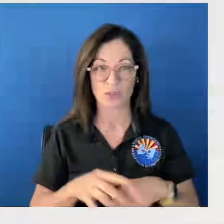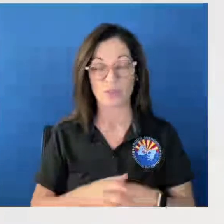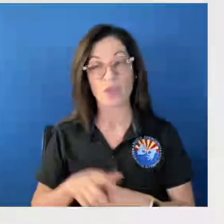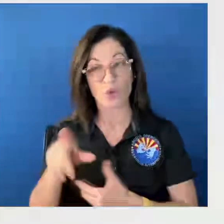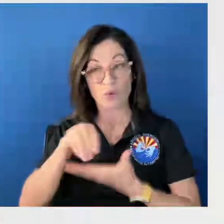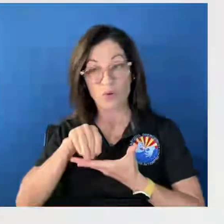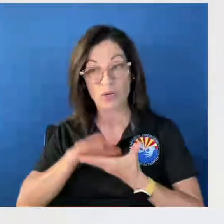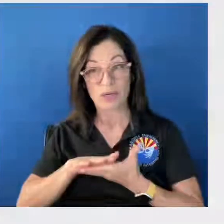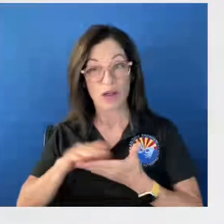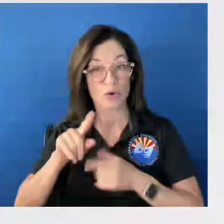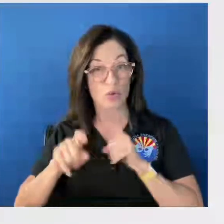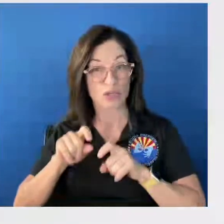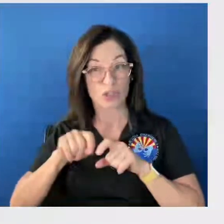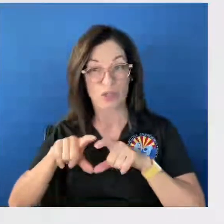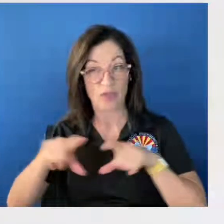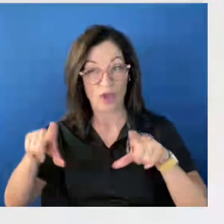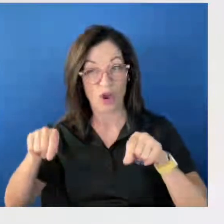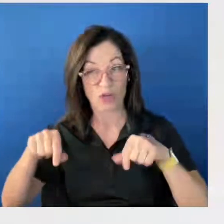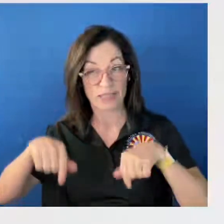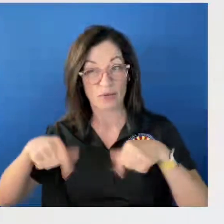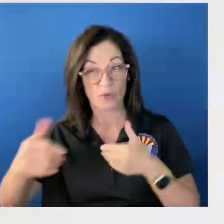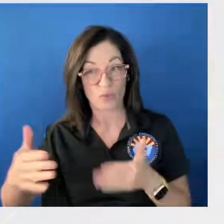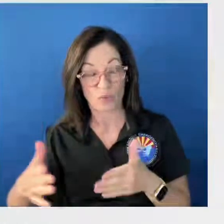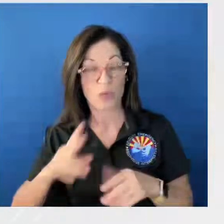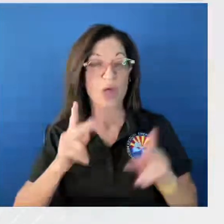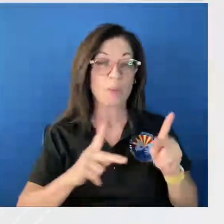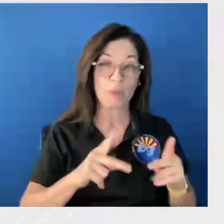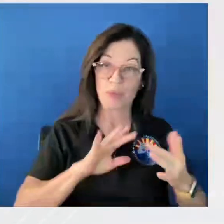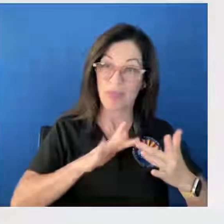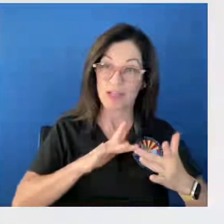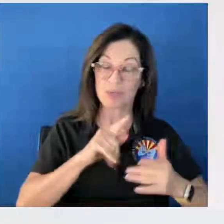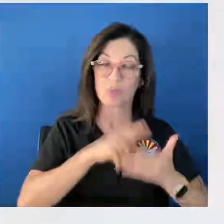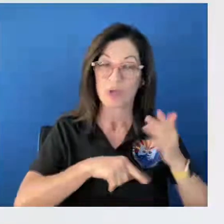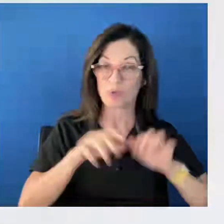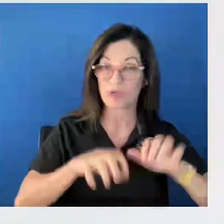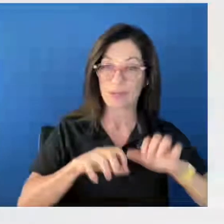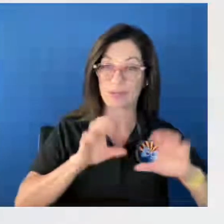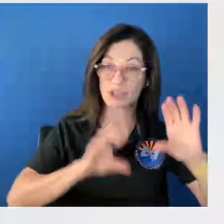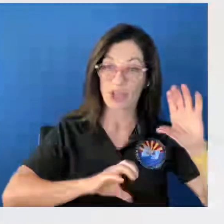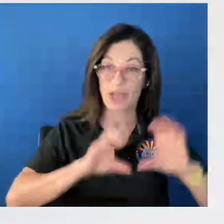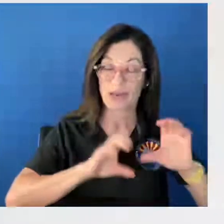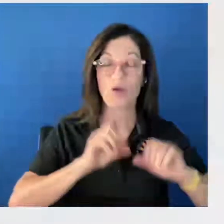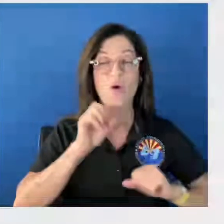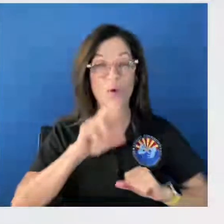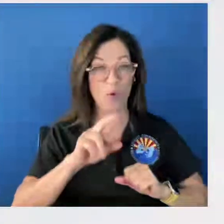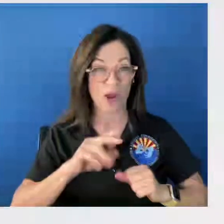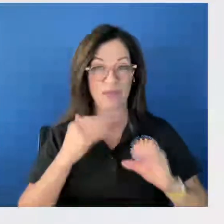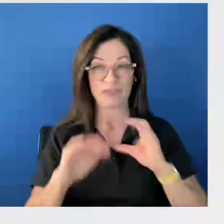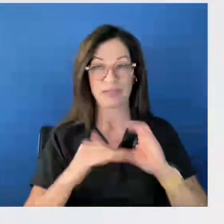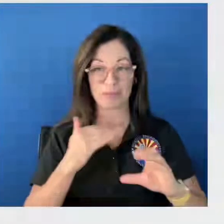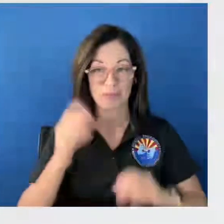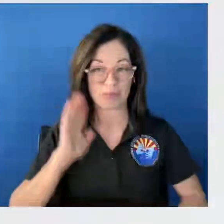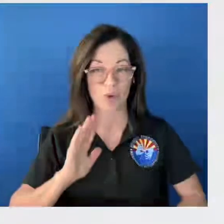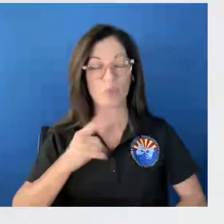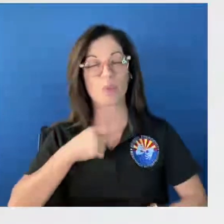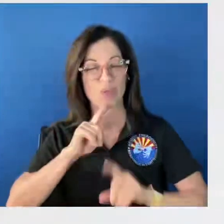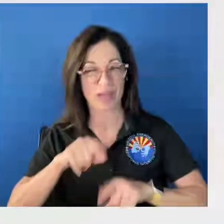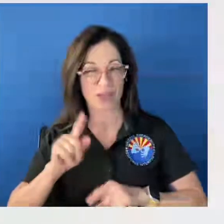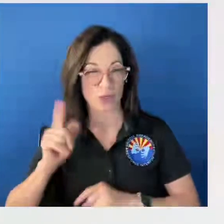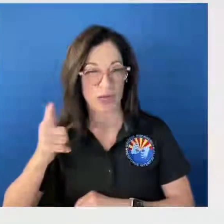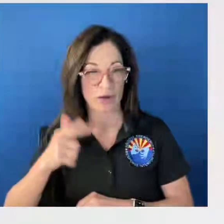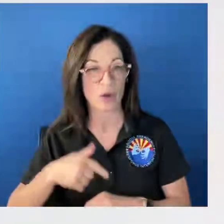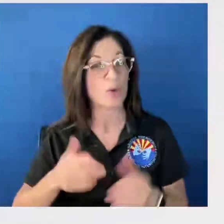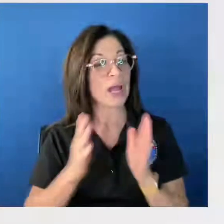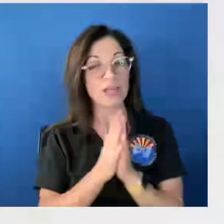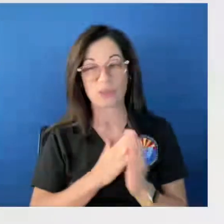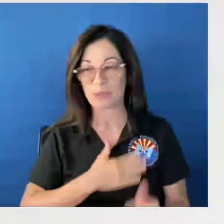the cards in the room, for the folks online, it's the ones you put in the chat or emailed earlier. We'll get to those questions afterwards. We ask that you not holler